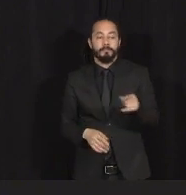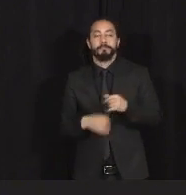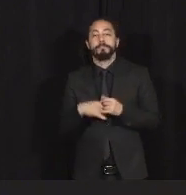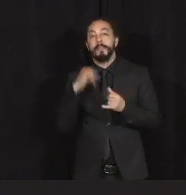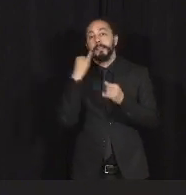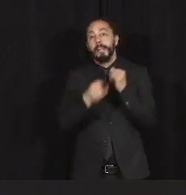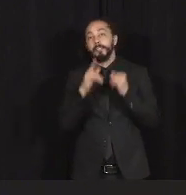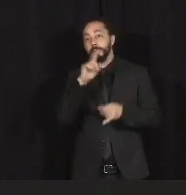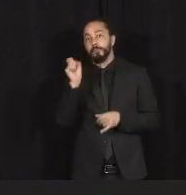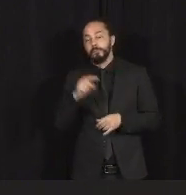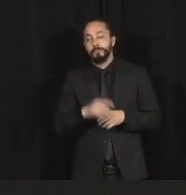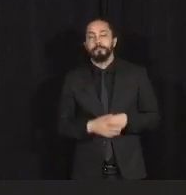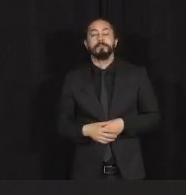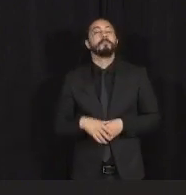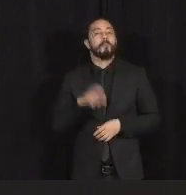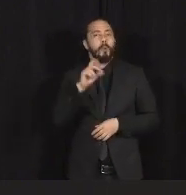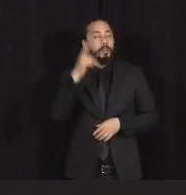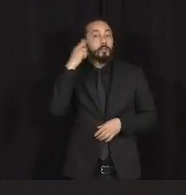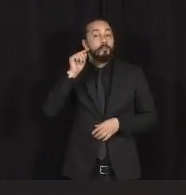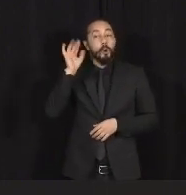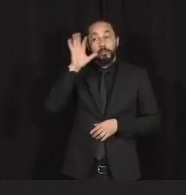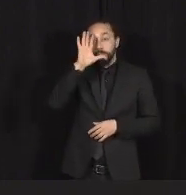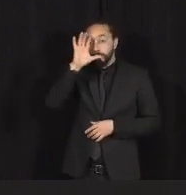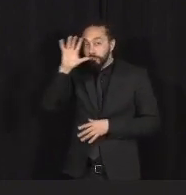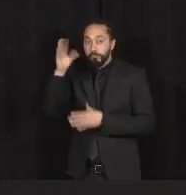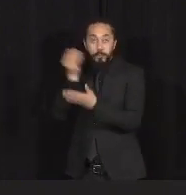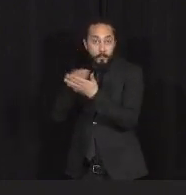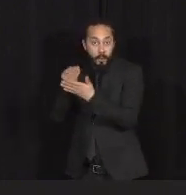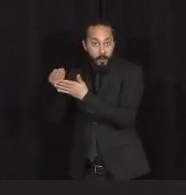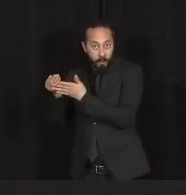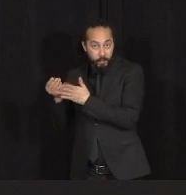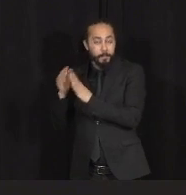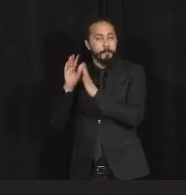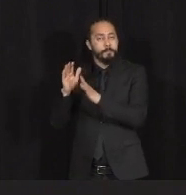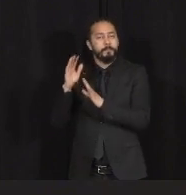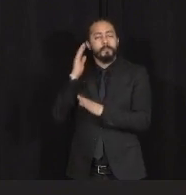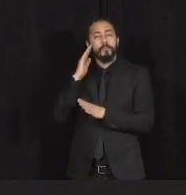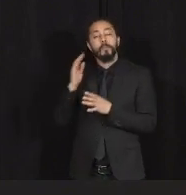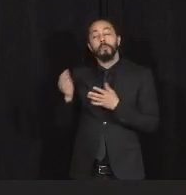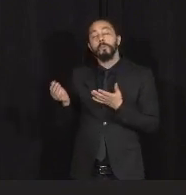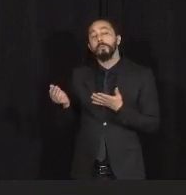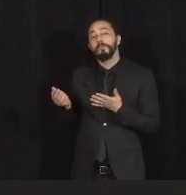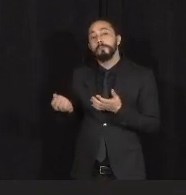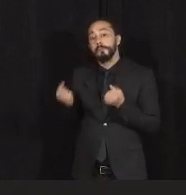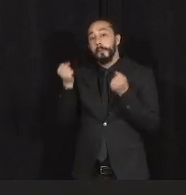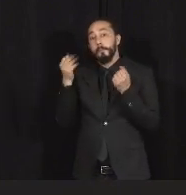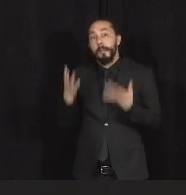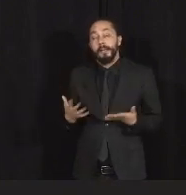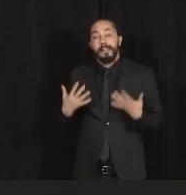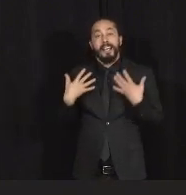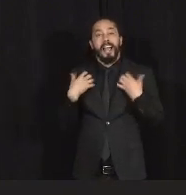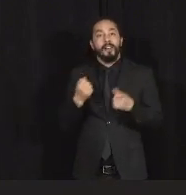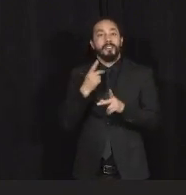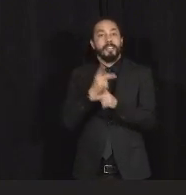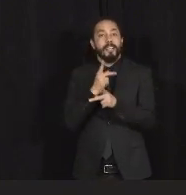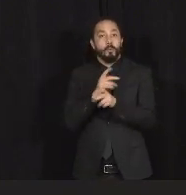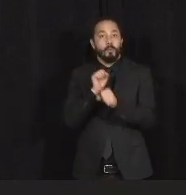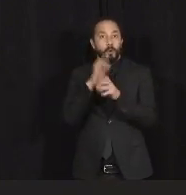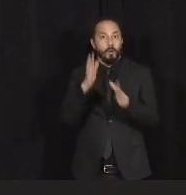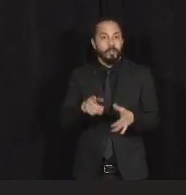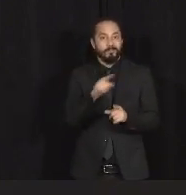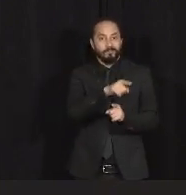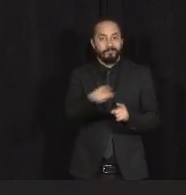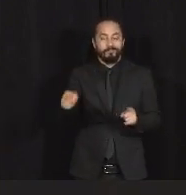in the past, and we know that a lot of healthcare workers have tested positive. As you know, President Trump is using the